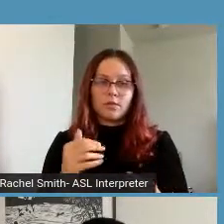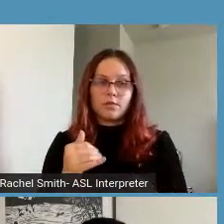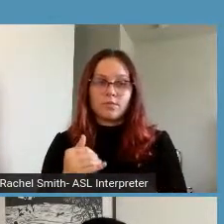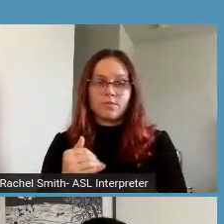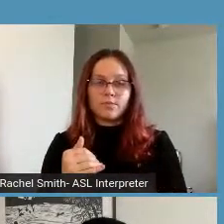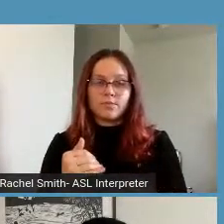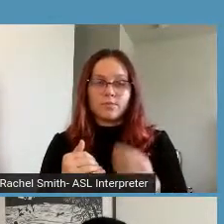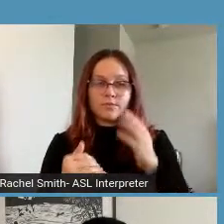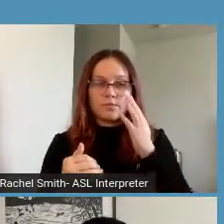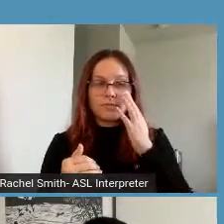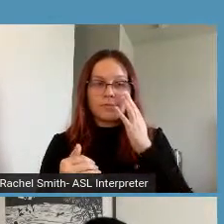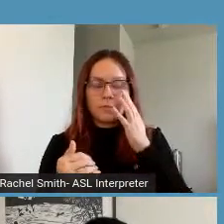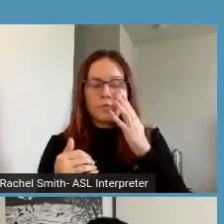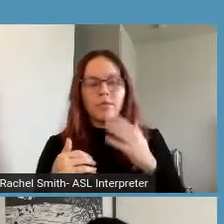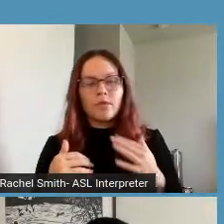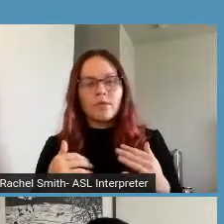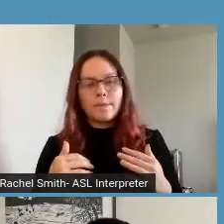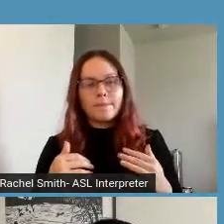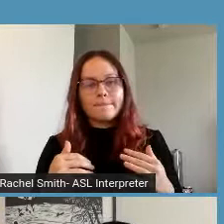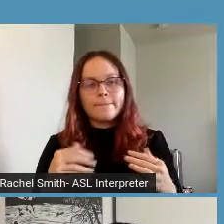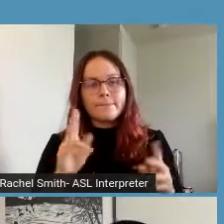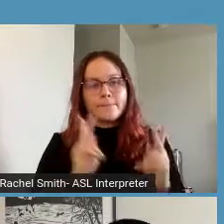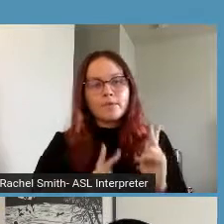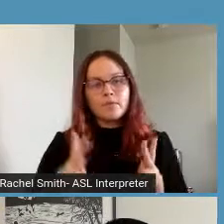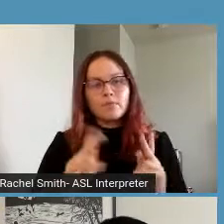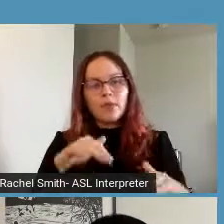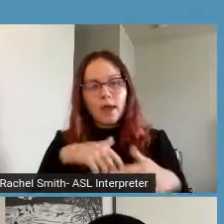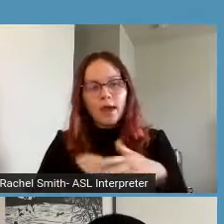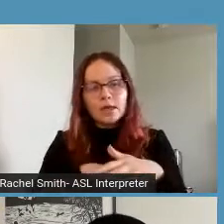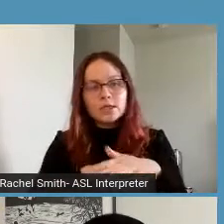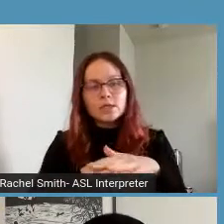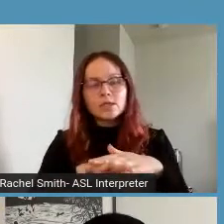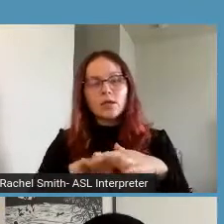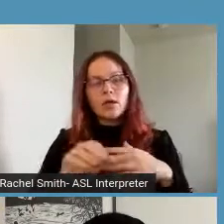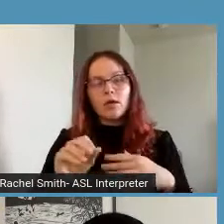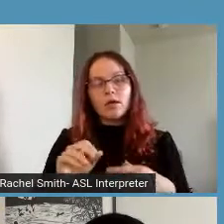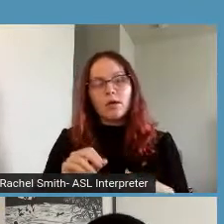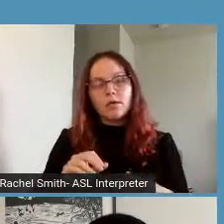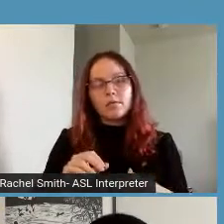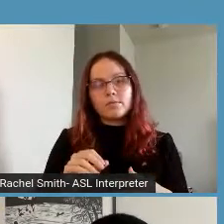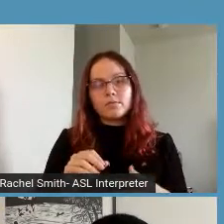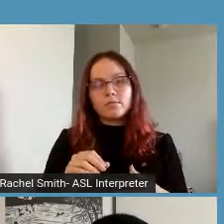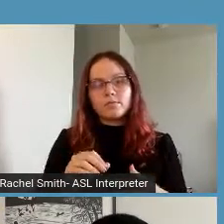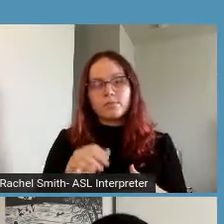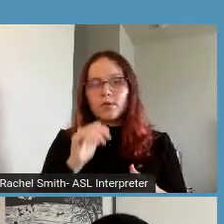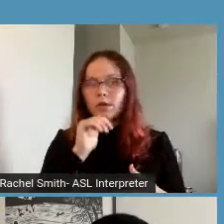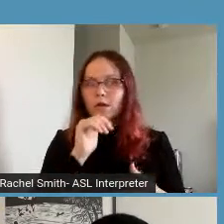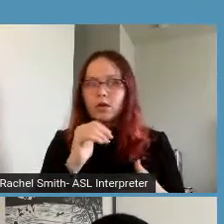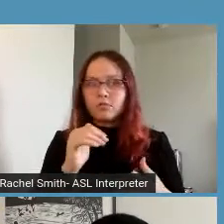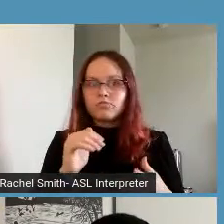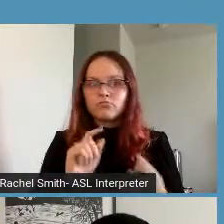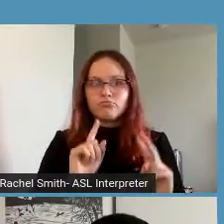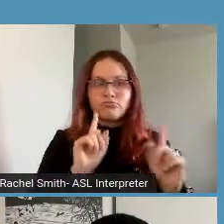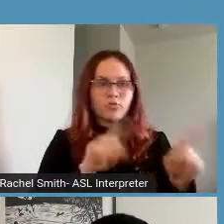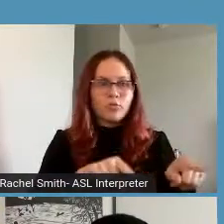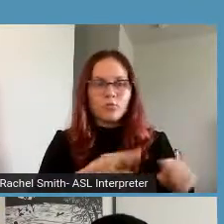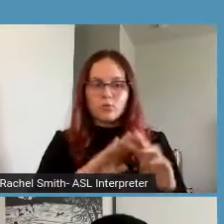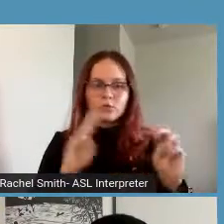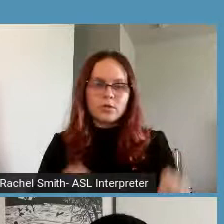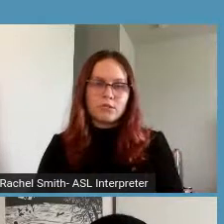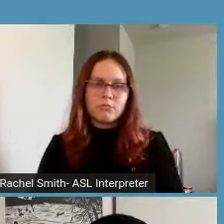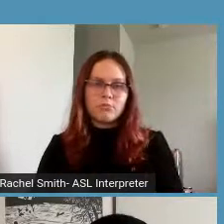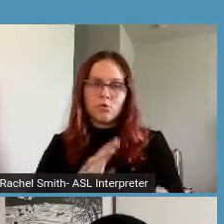historic site to access us directly on a regular basis. So this partnership really was about reaching out to new